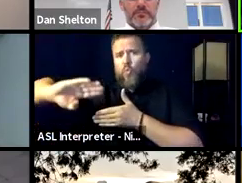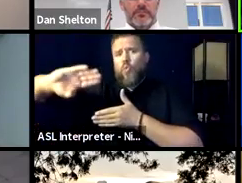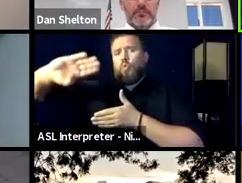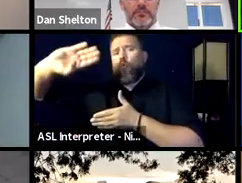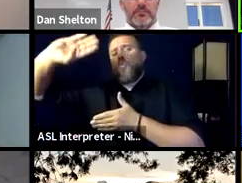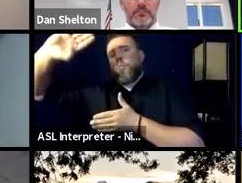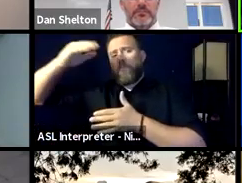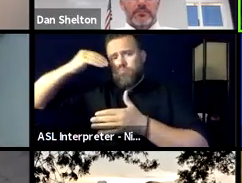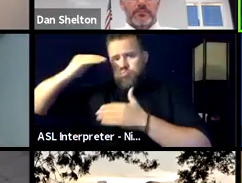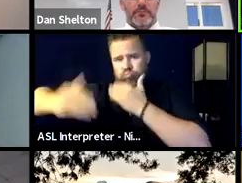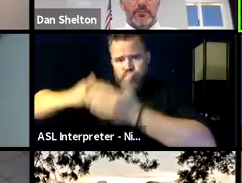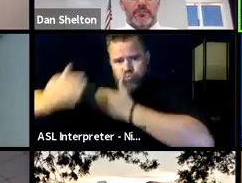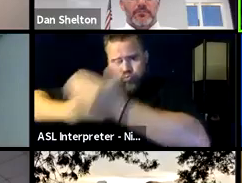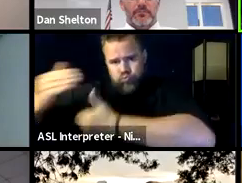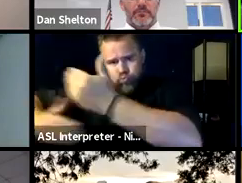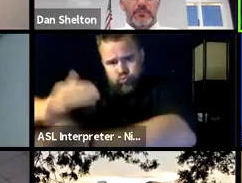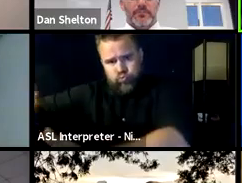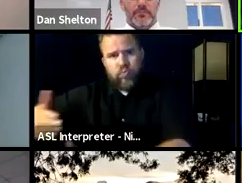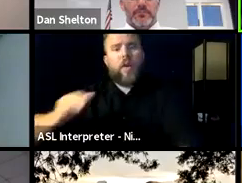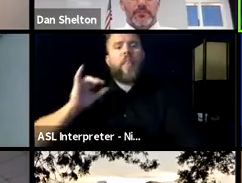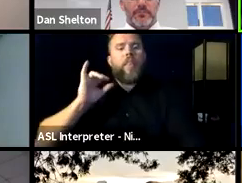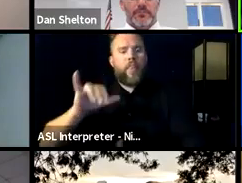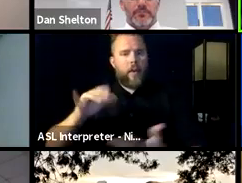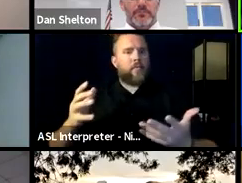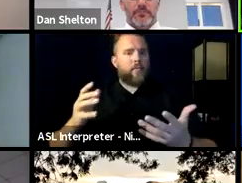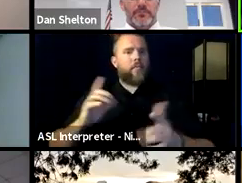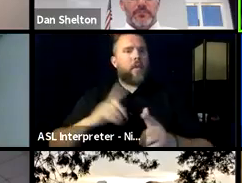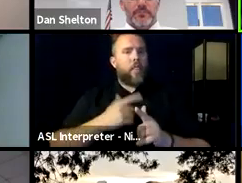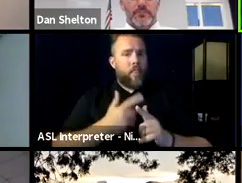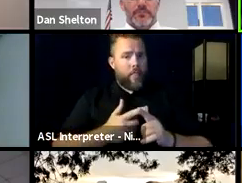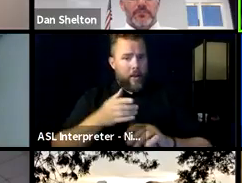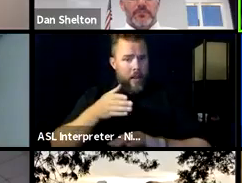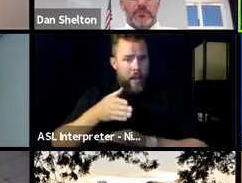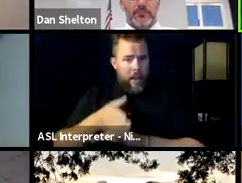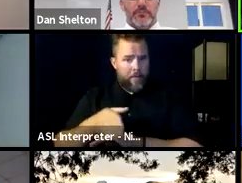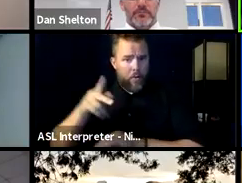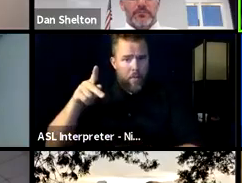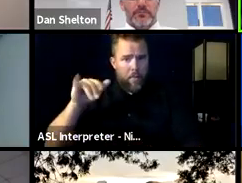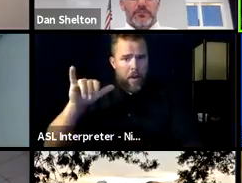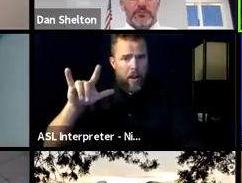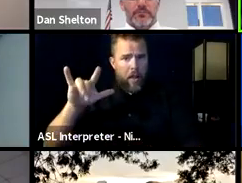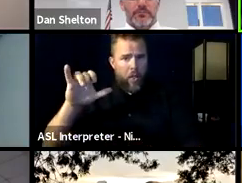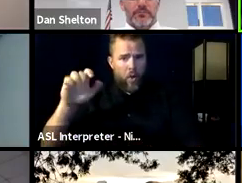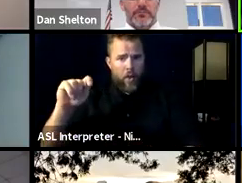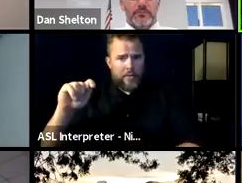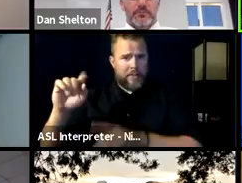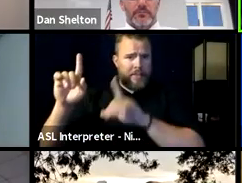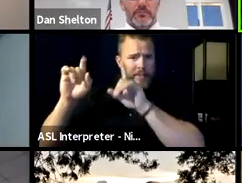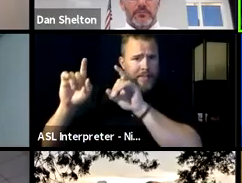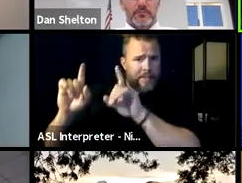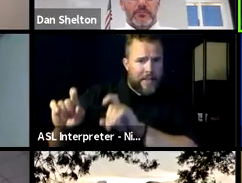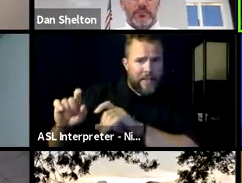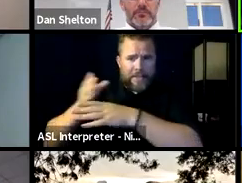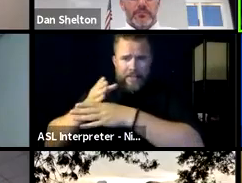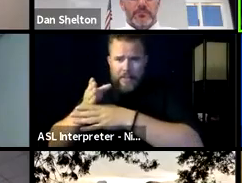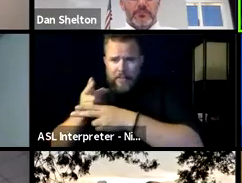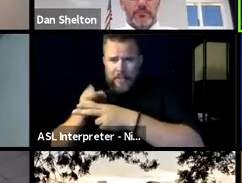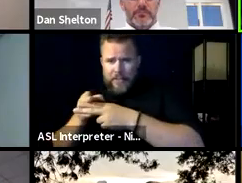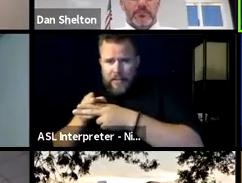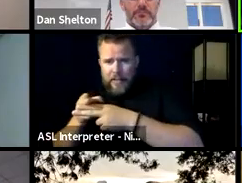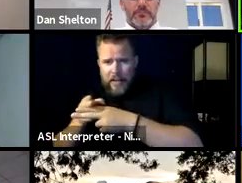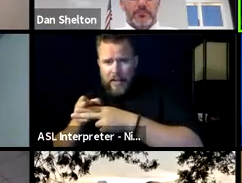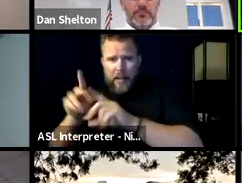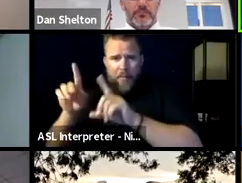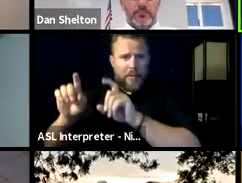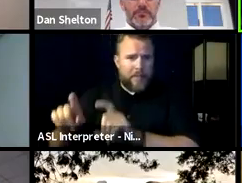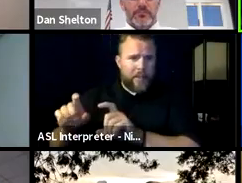do just that. Then we'll reconvene the committee after the pilot to share input from buildings. We will provide all of the content